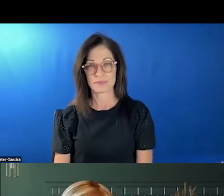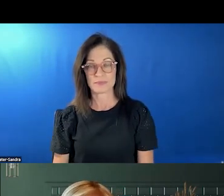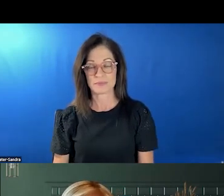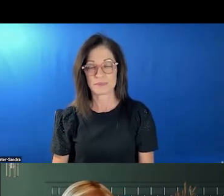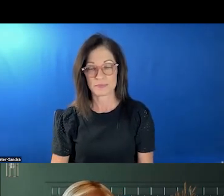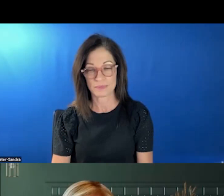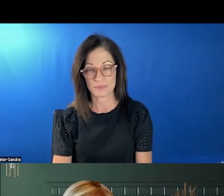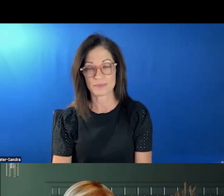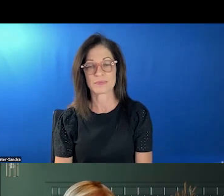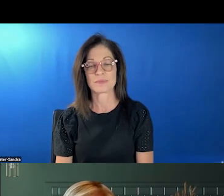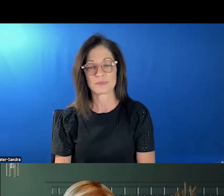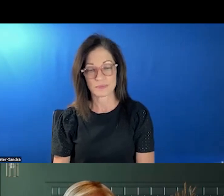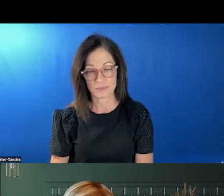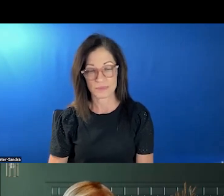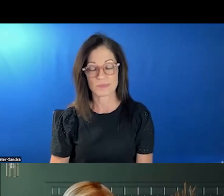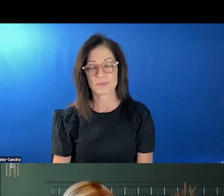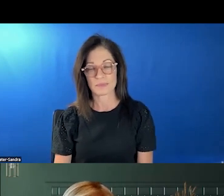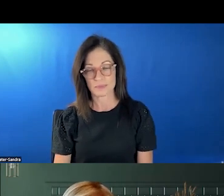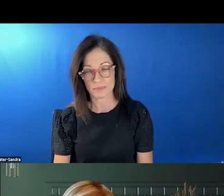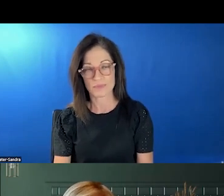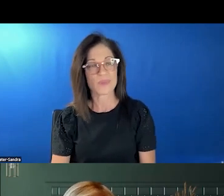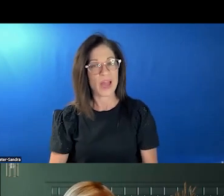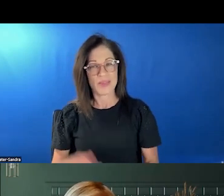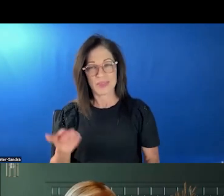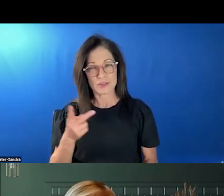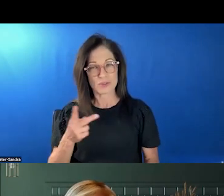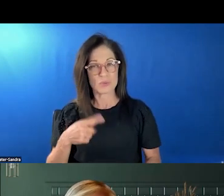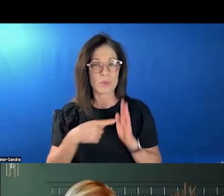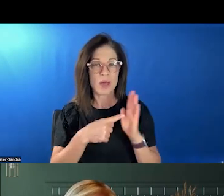overlap and the commonality between these two models.